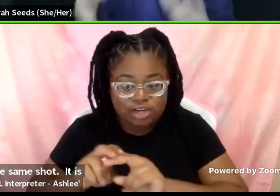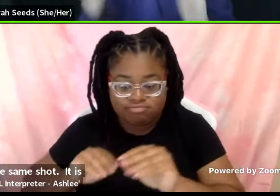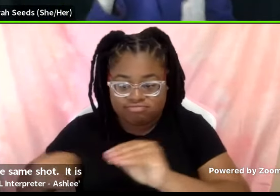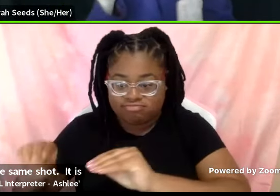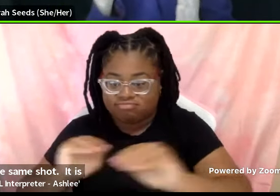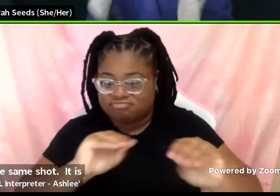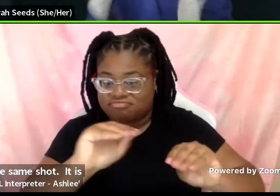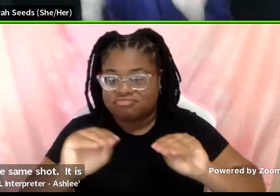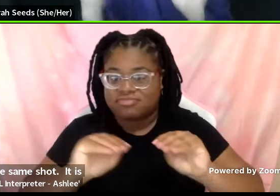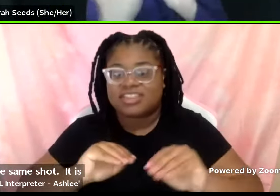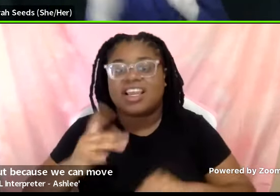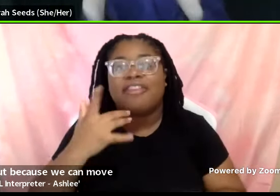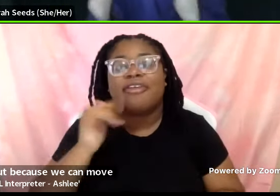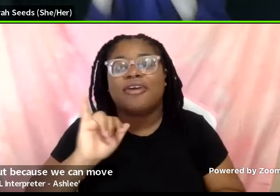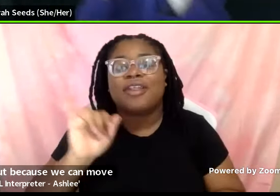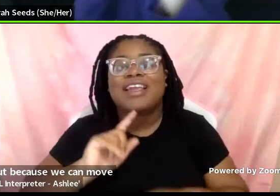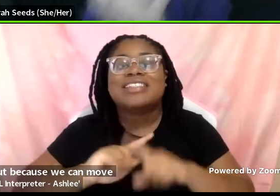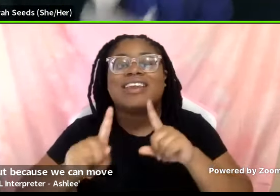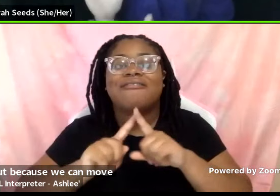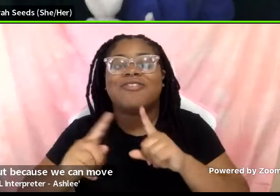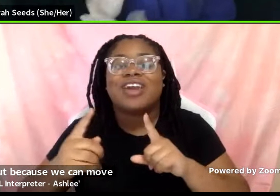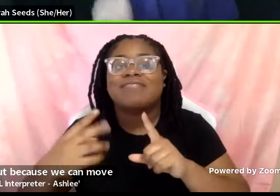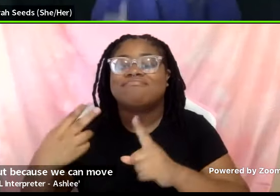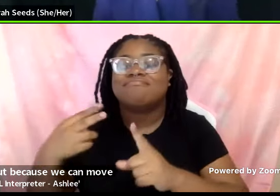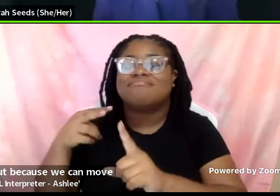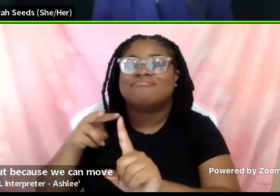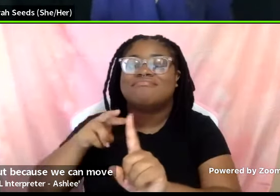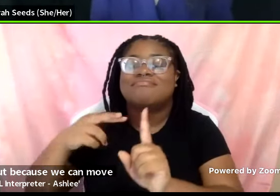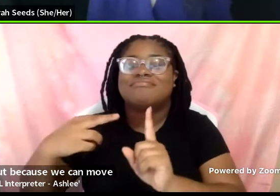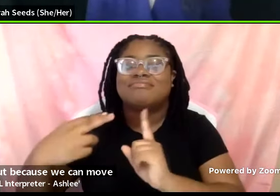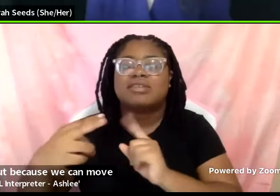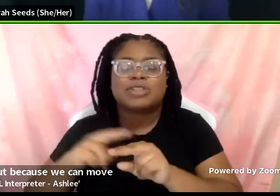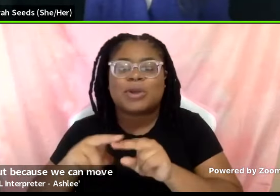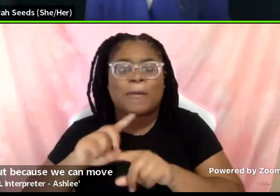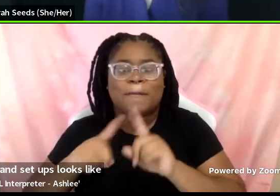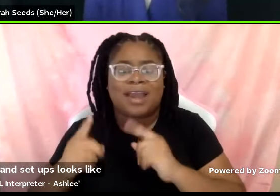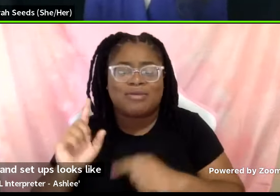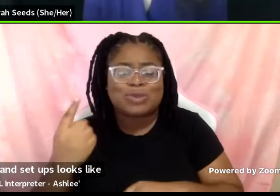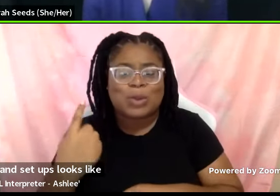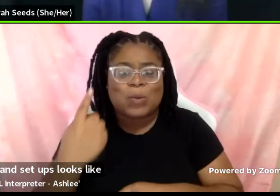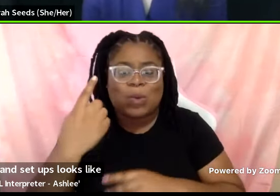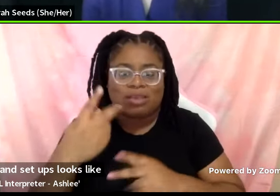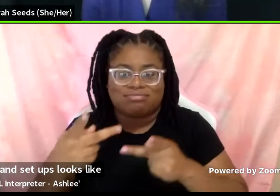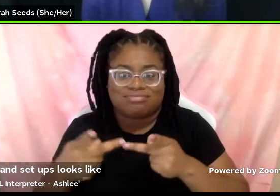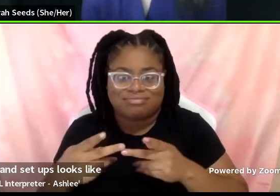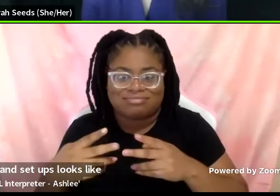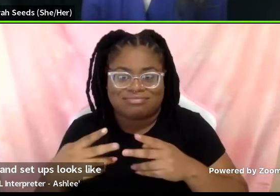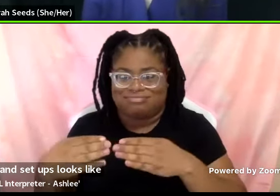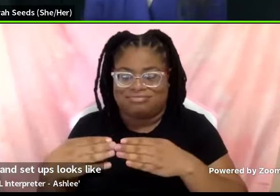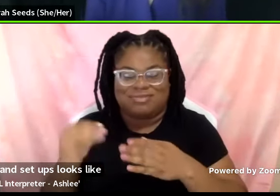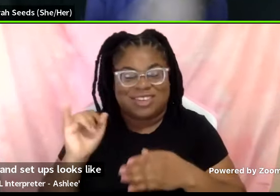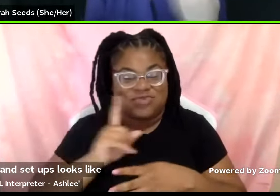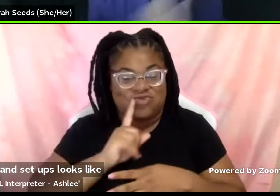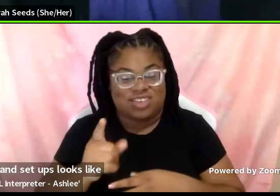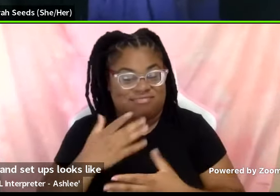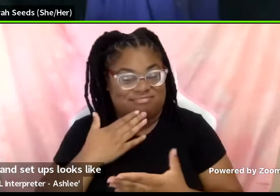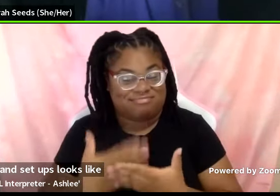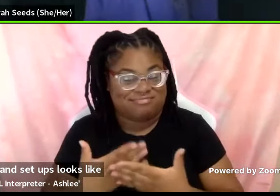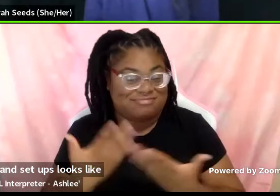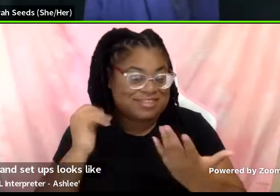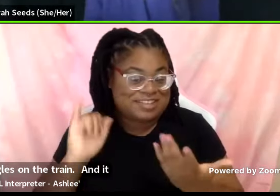setups, it looked like we were shooting at different angles of the train. So it actually worked out really well. So There you